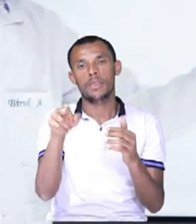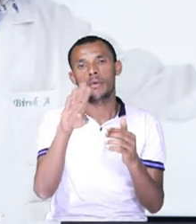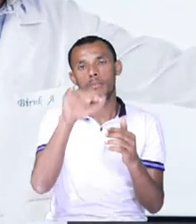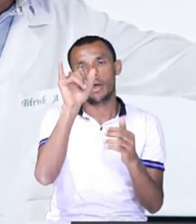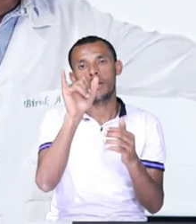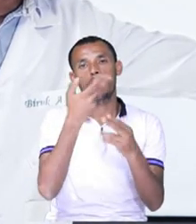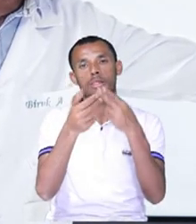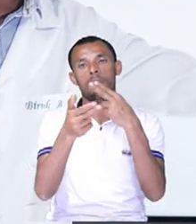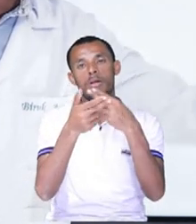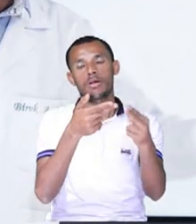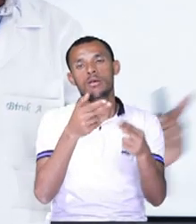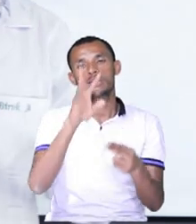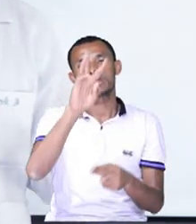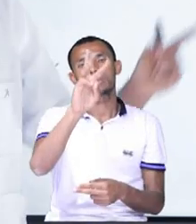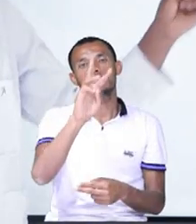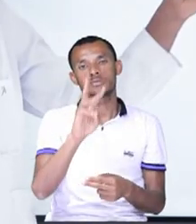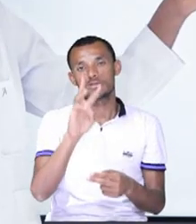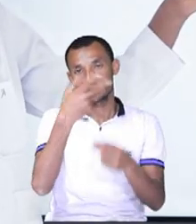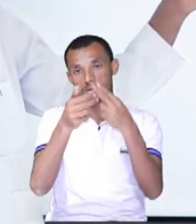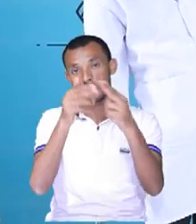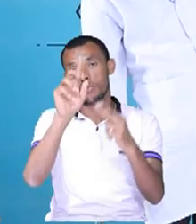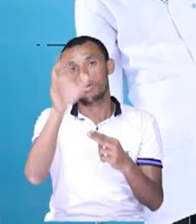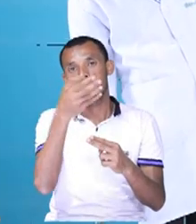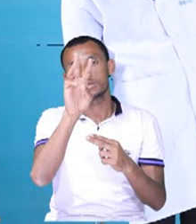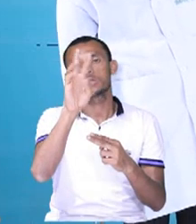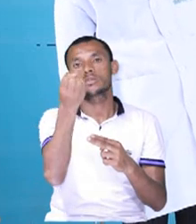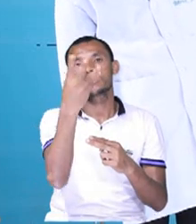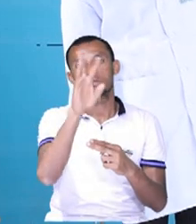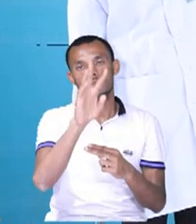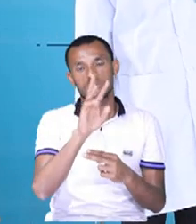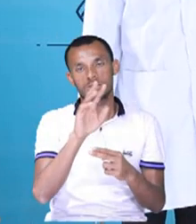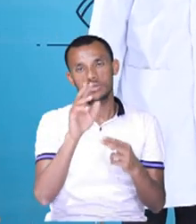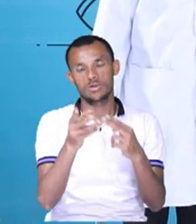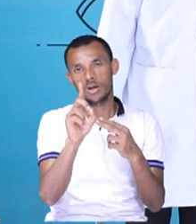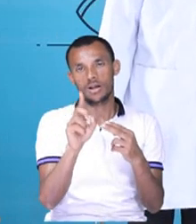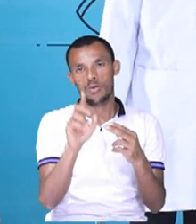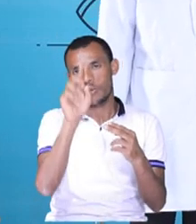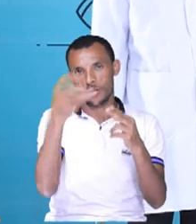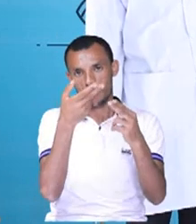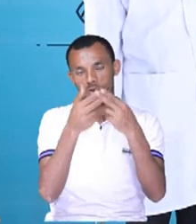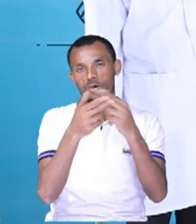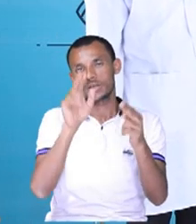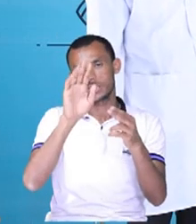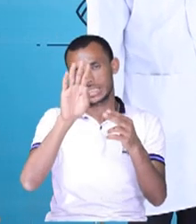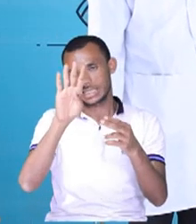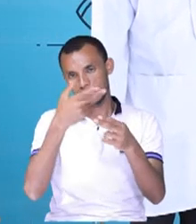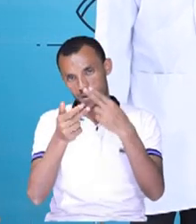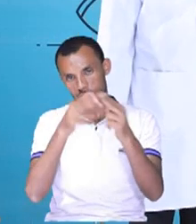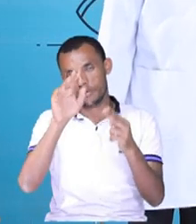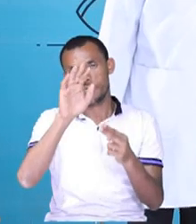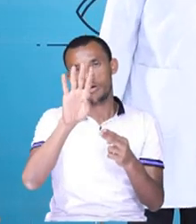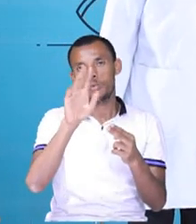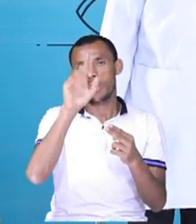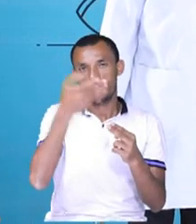By multiplying of 6. If this one is 1 over 4, multiplied by 4. If this one is 1 over